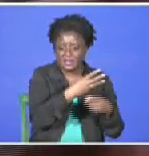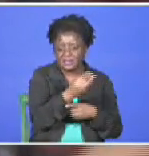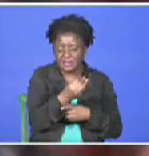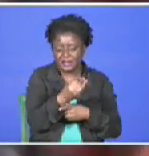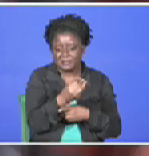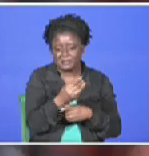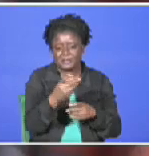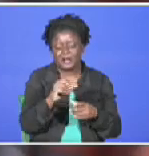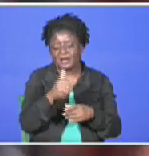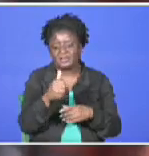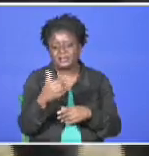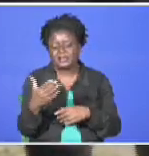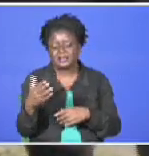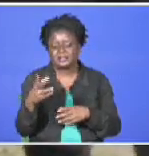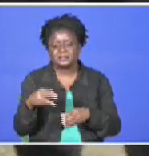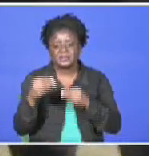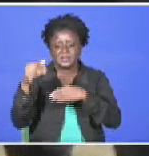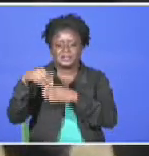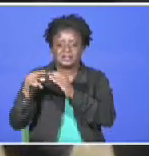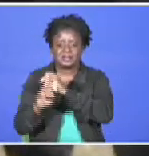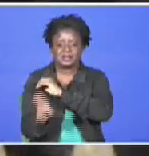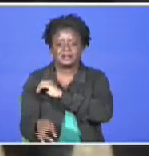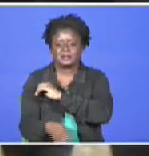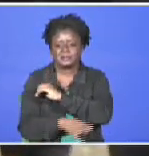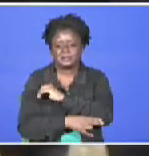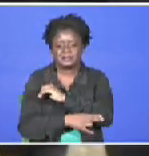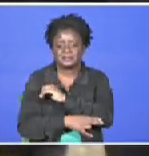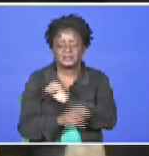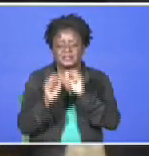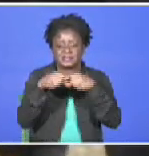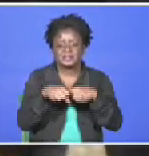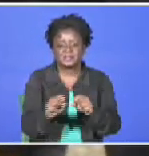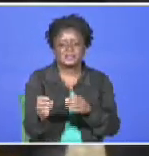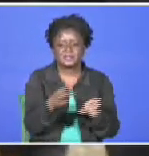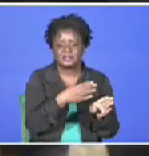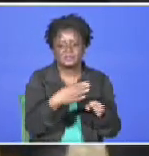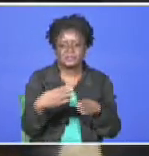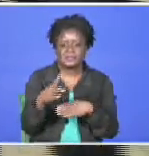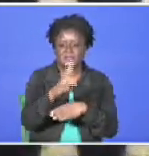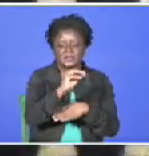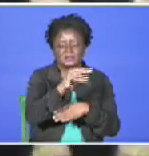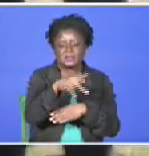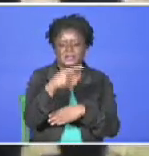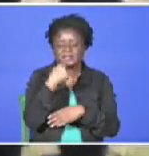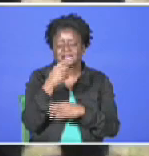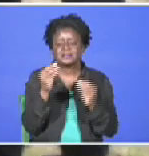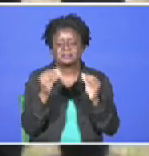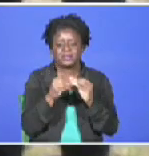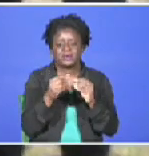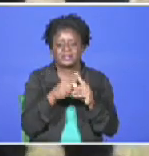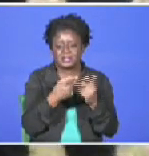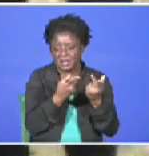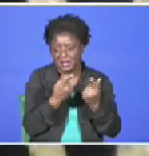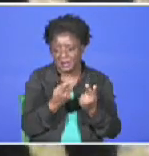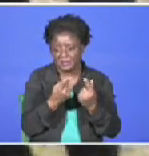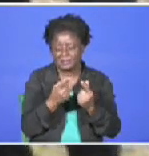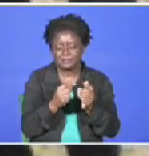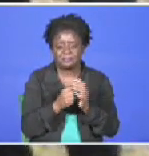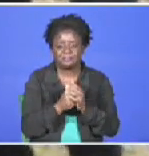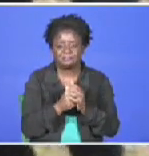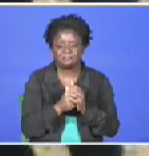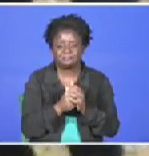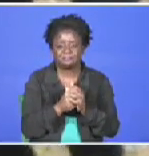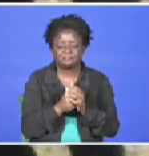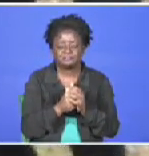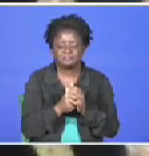items can be placed in the dumpster. The Seabreeze MP hinted there is much more to come for this part of Eastern New